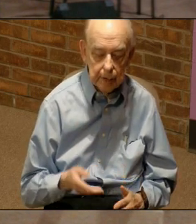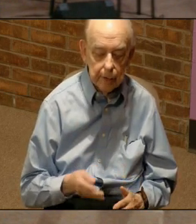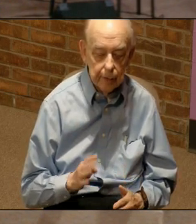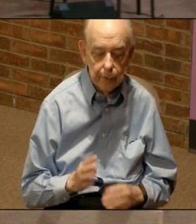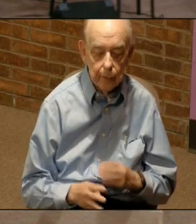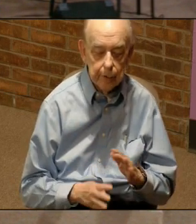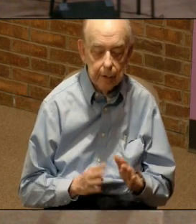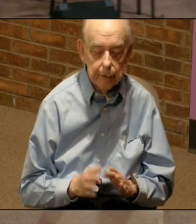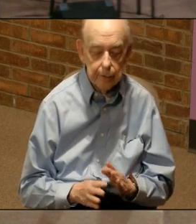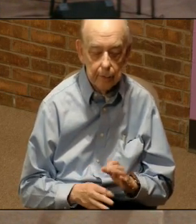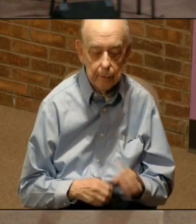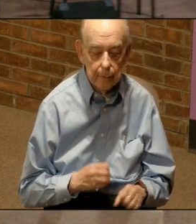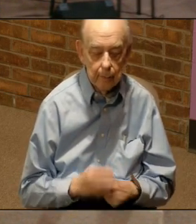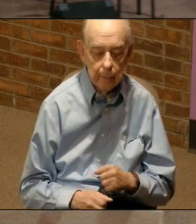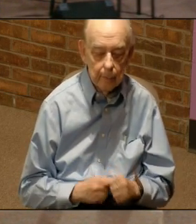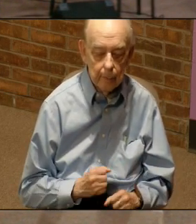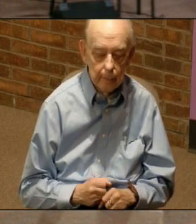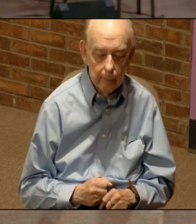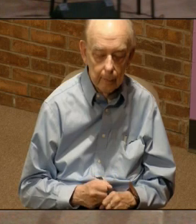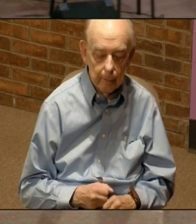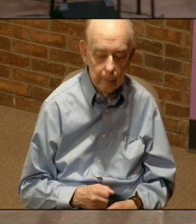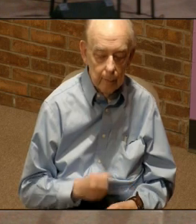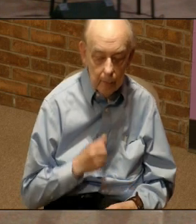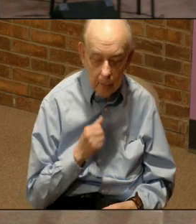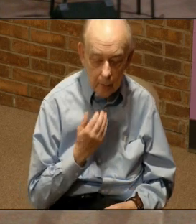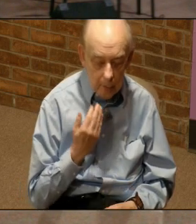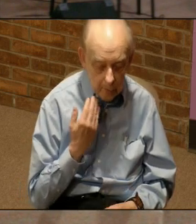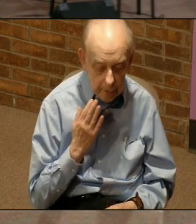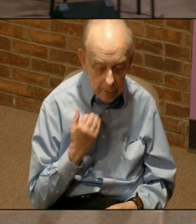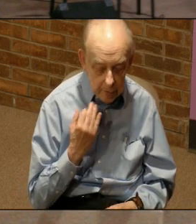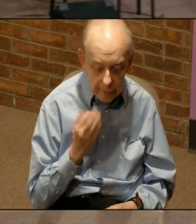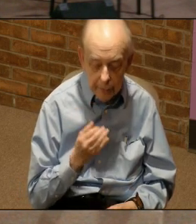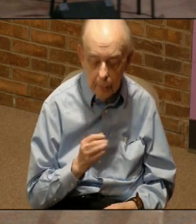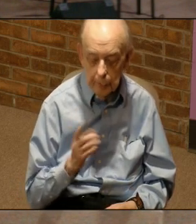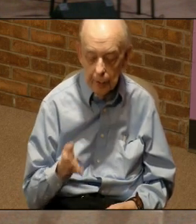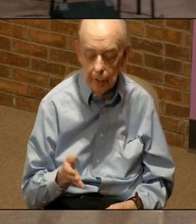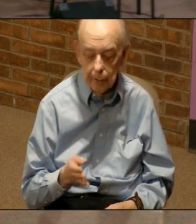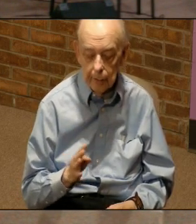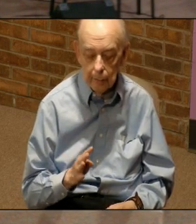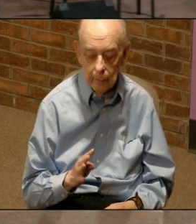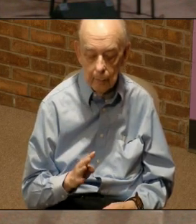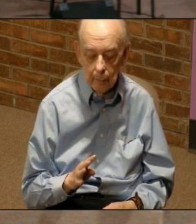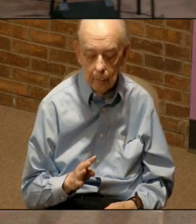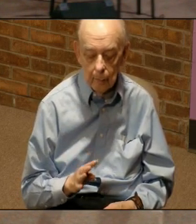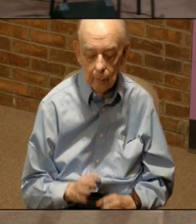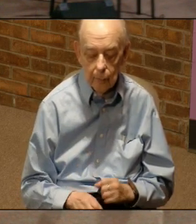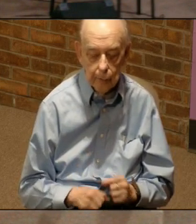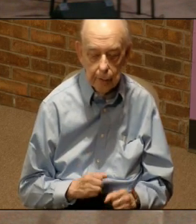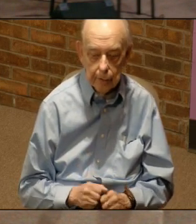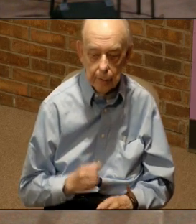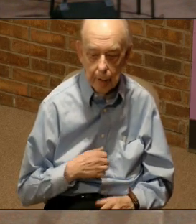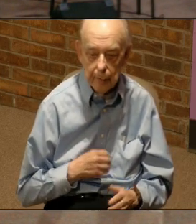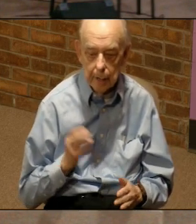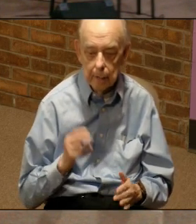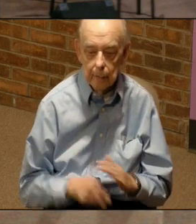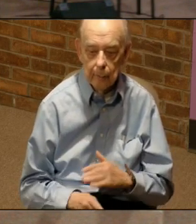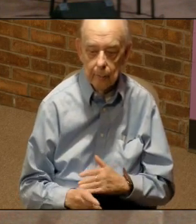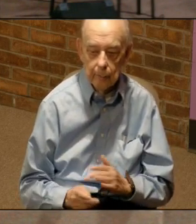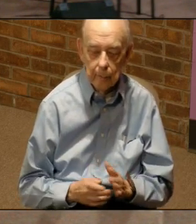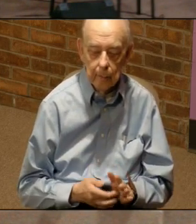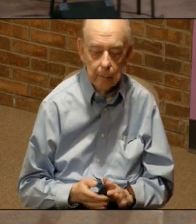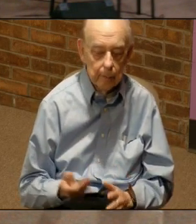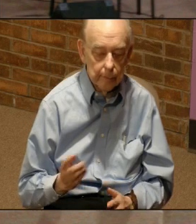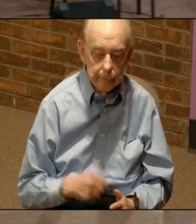years. We don't even know if he's going to make it 4 years. Somebody might assassinate him. Jesus may come